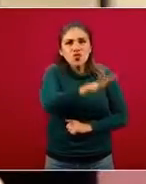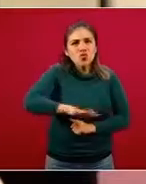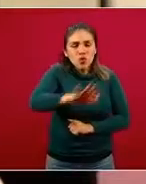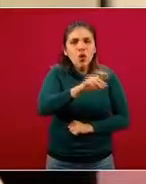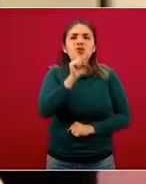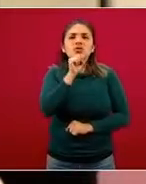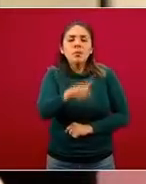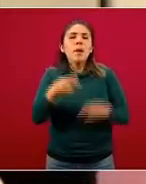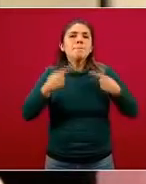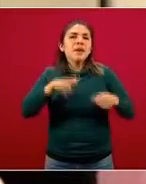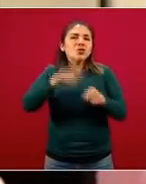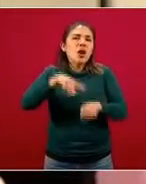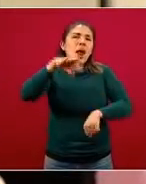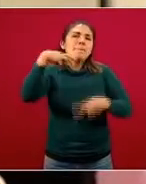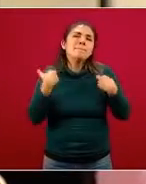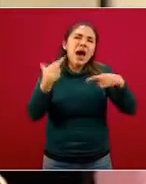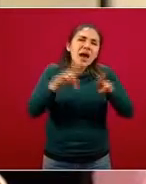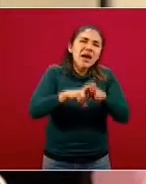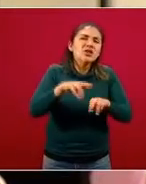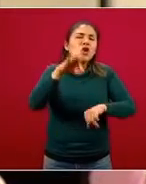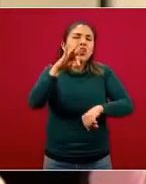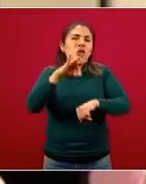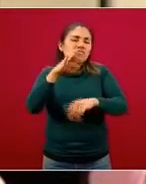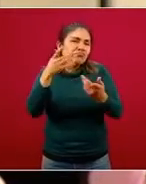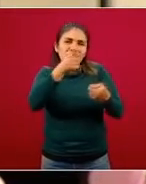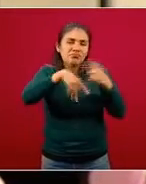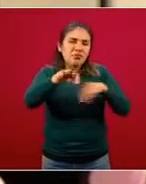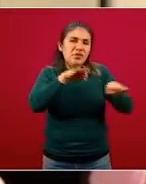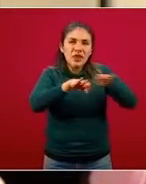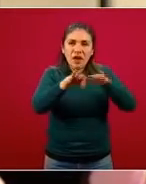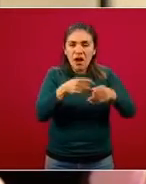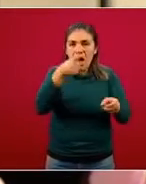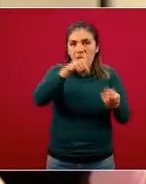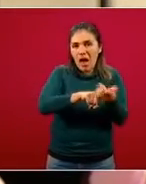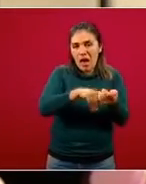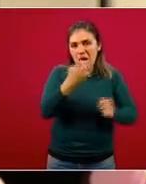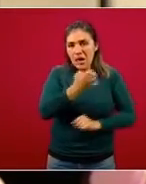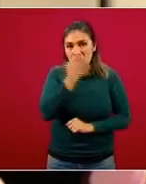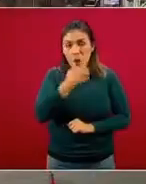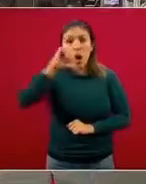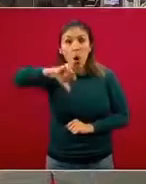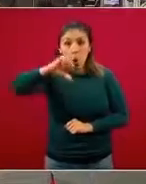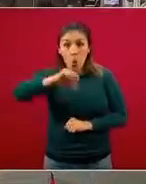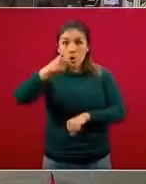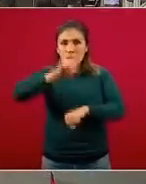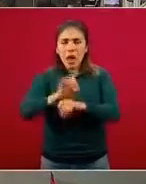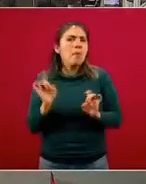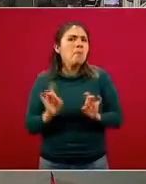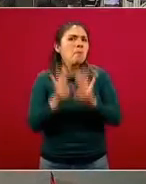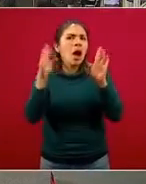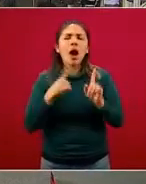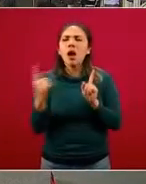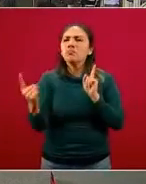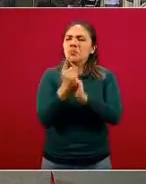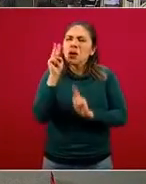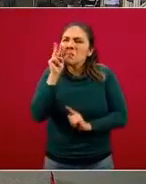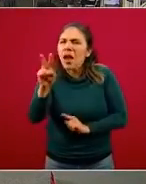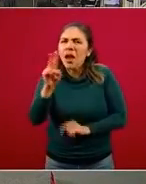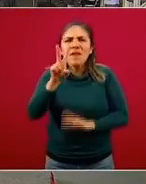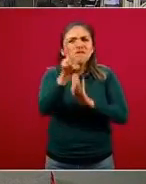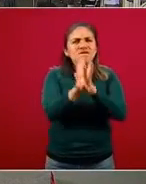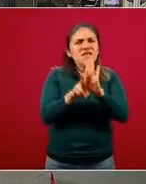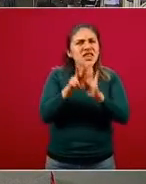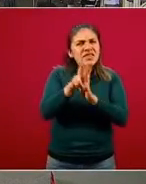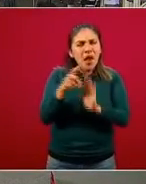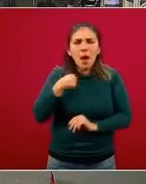al so personal that you would be educativo able que labora to en deal estas with instituciones? this? El día de hoy, Especially for people who casualmente me work at encontré these un video institutions, they need